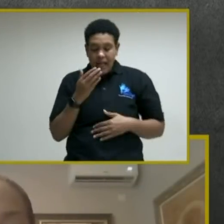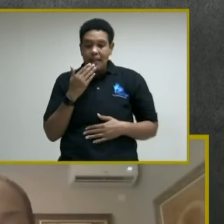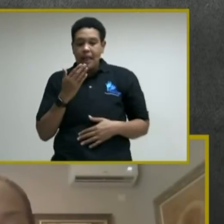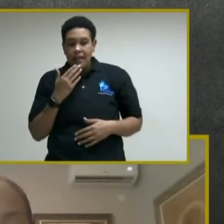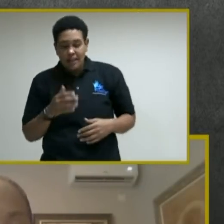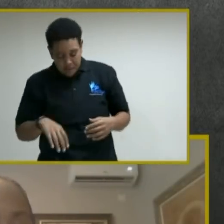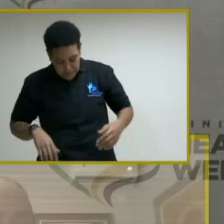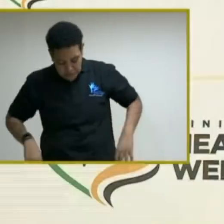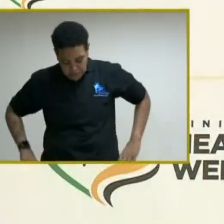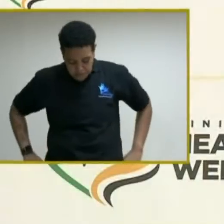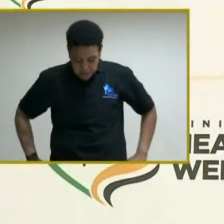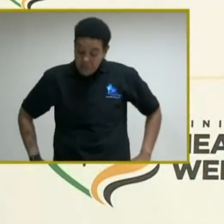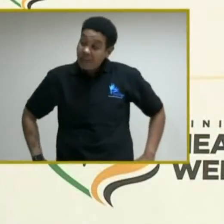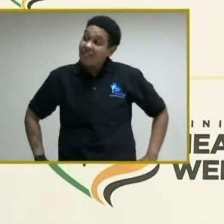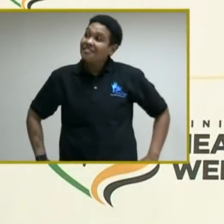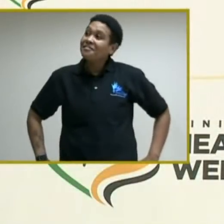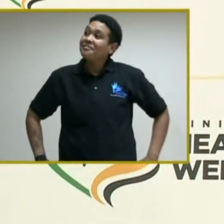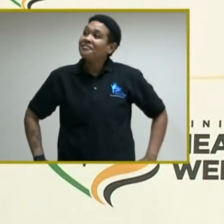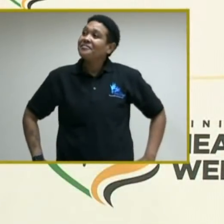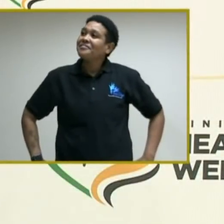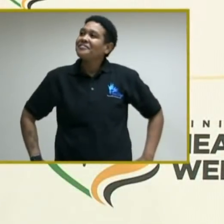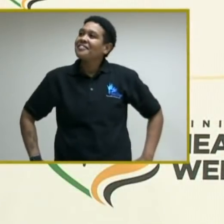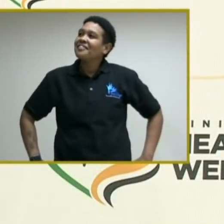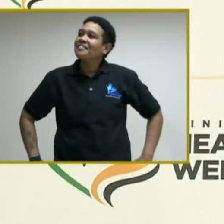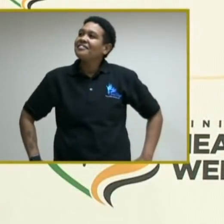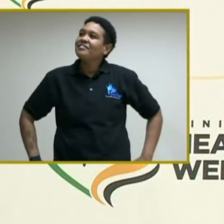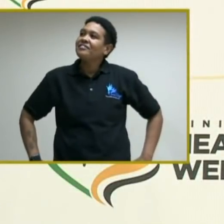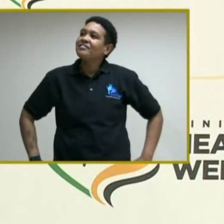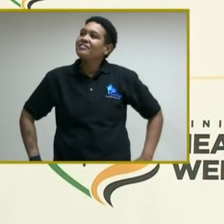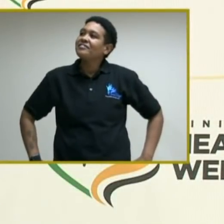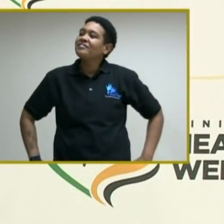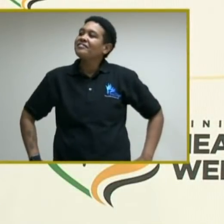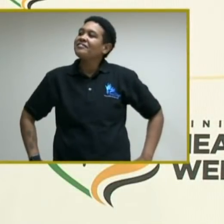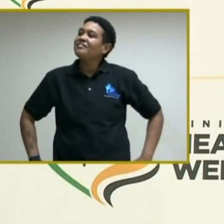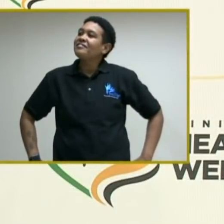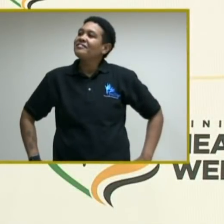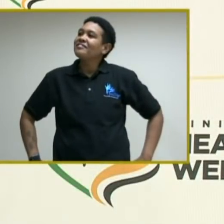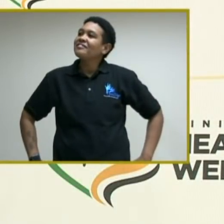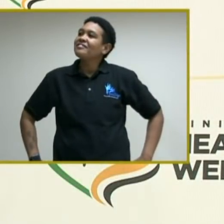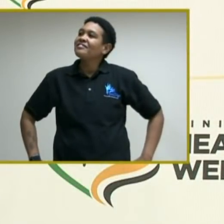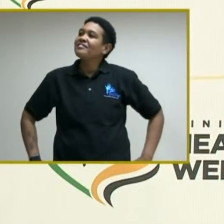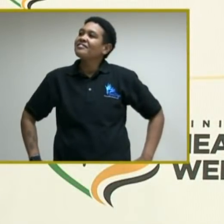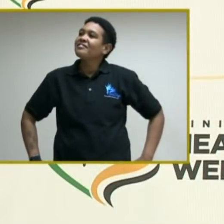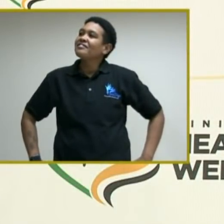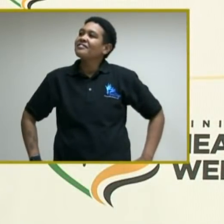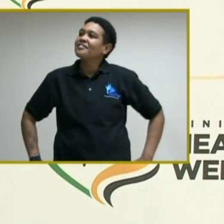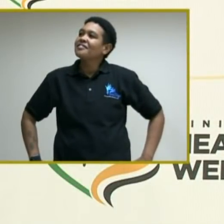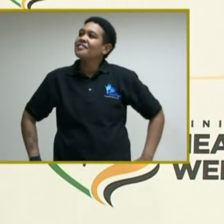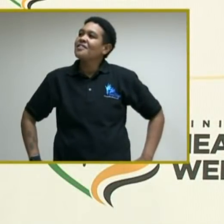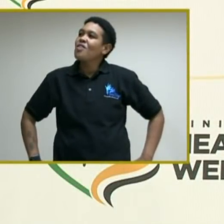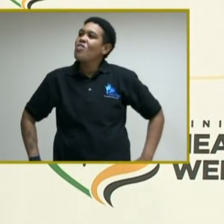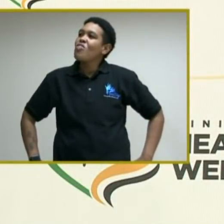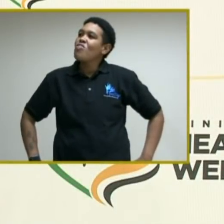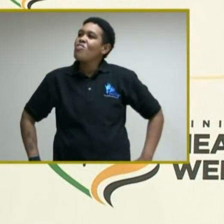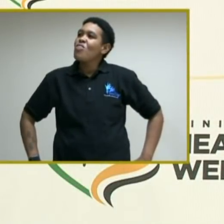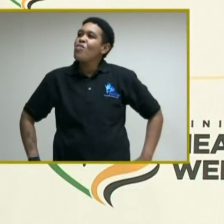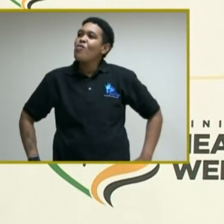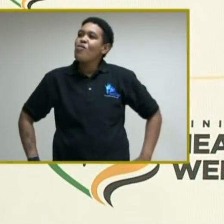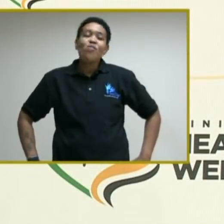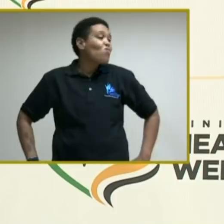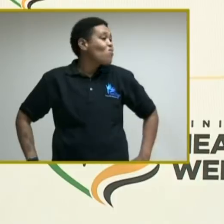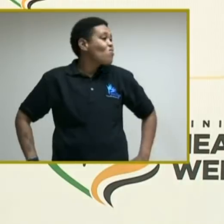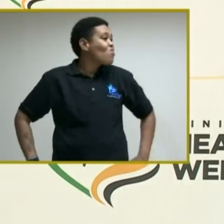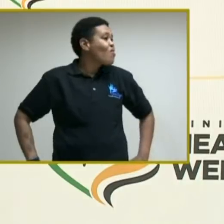much. All the best. I saw we're Sagicor, and I'm naming names.